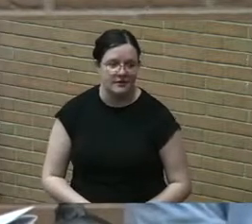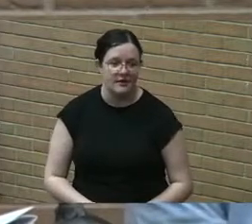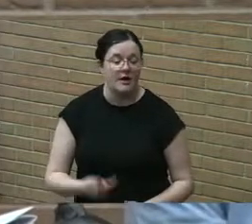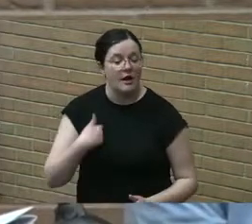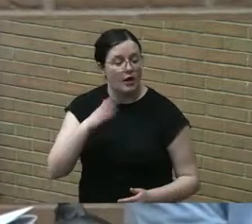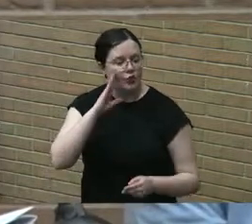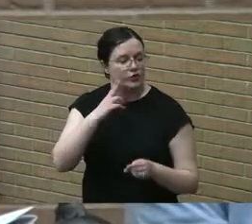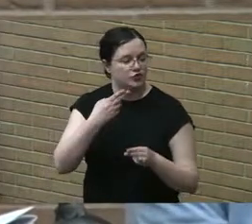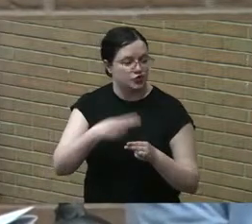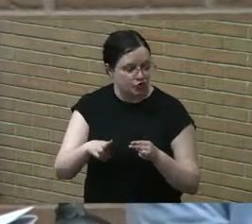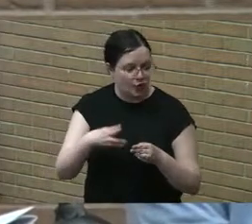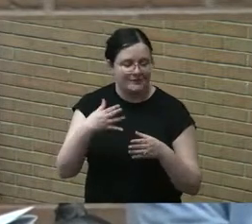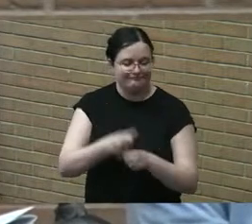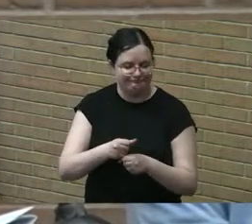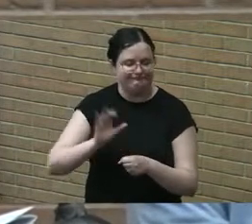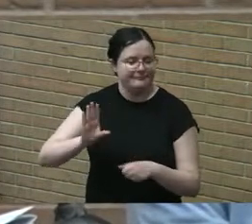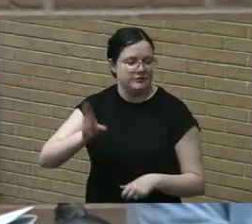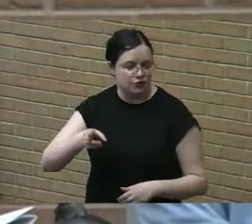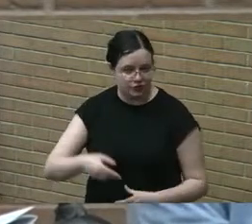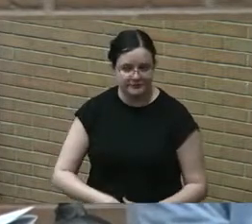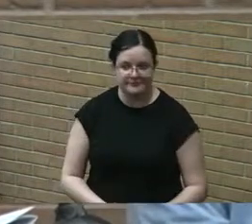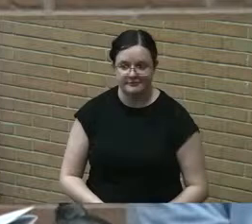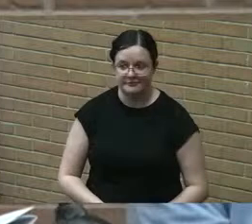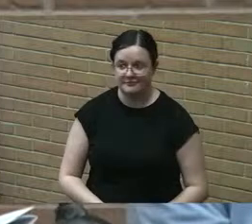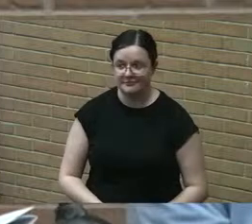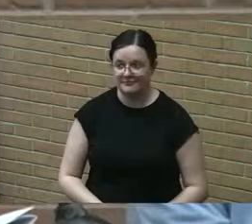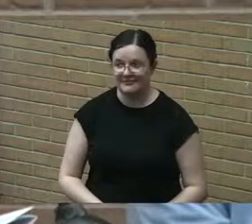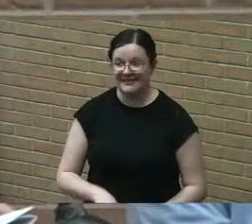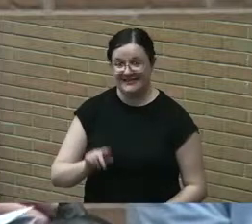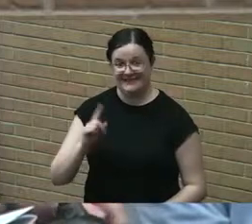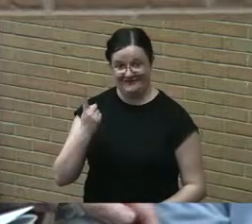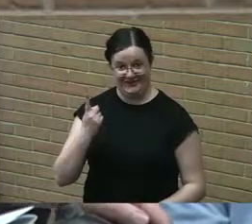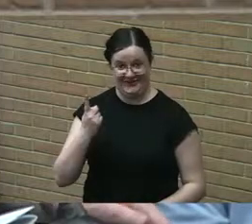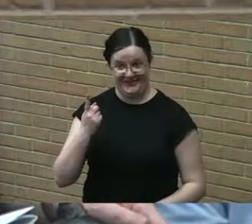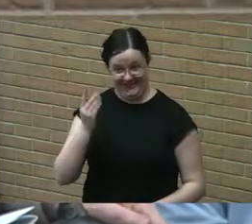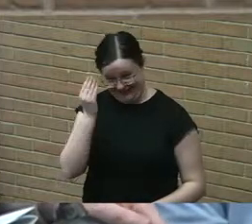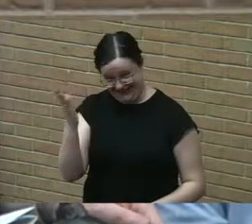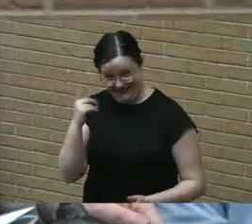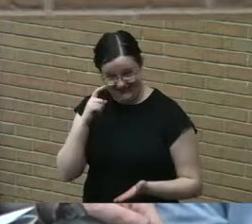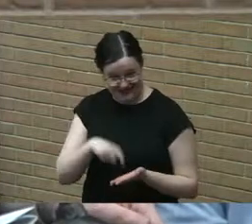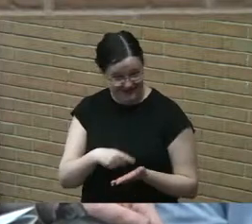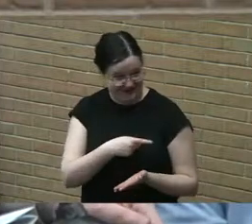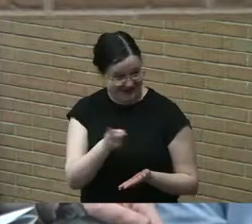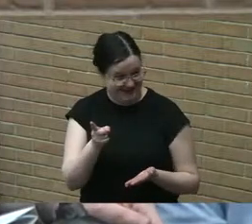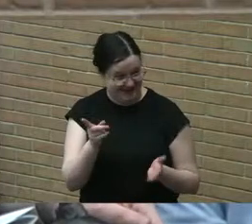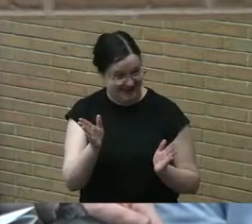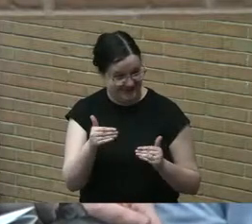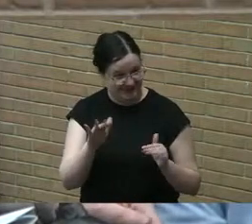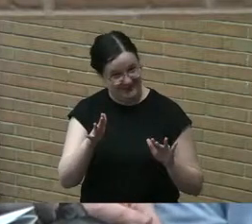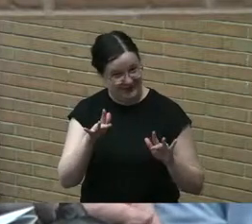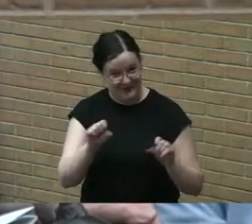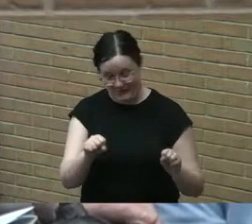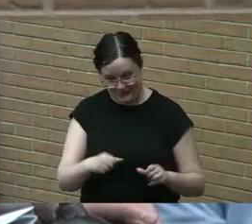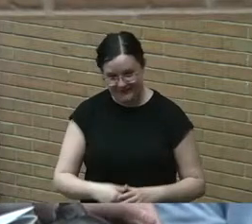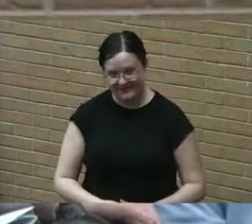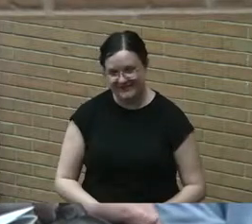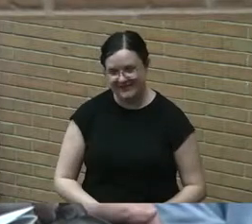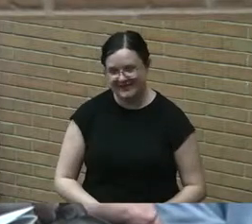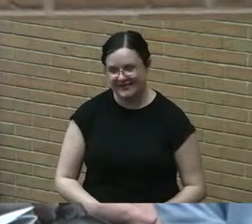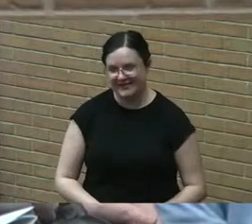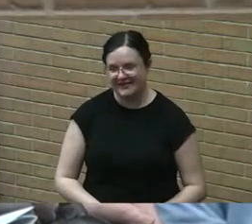Well, first let me say, you see that the room is relatively empty. I anticipated, based upon the crowd that